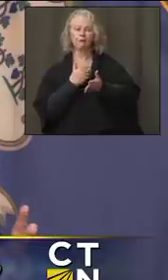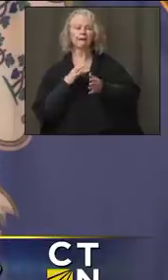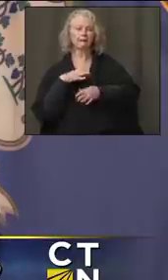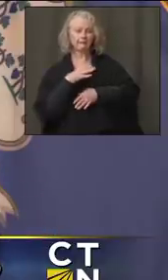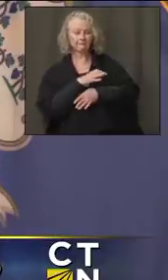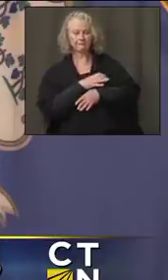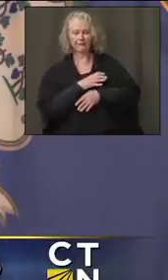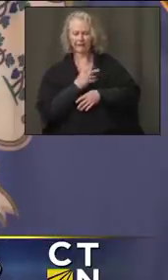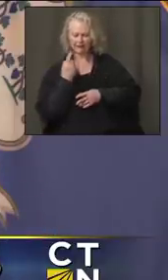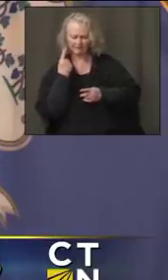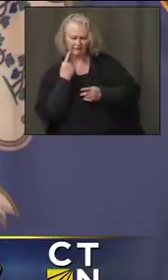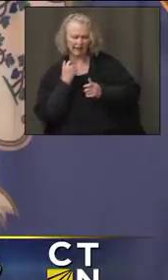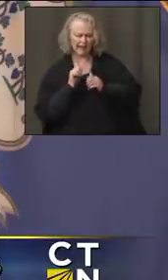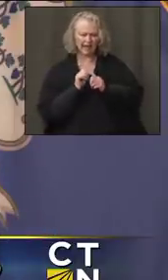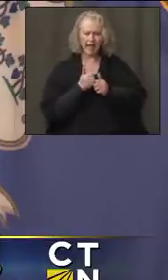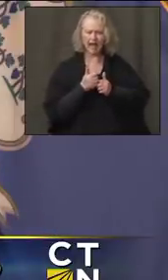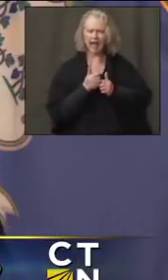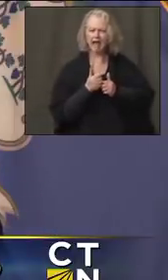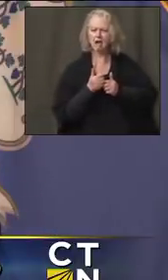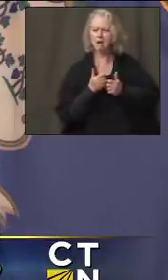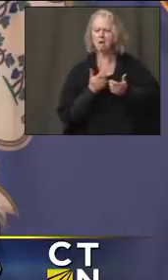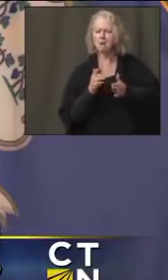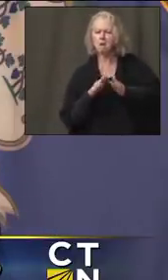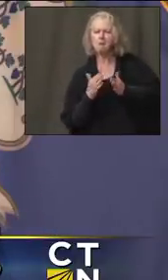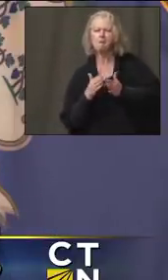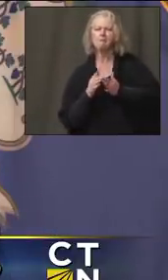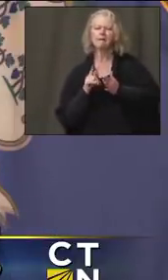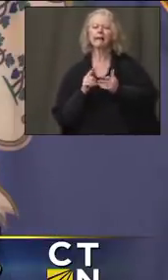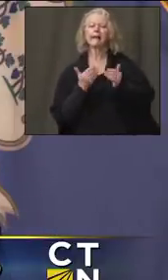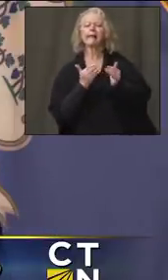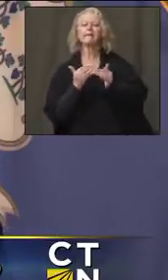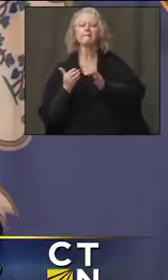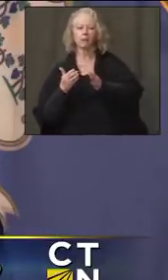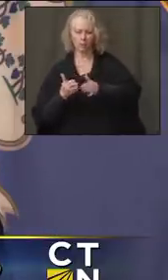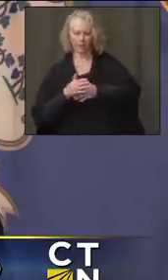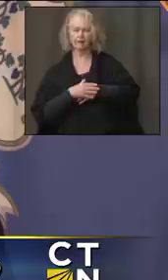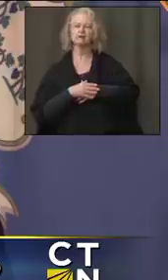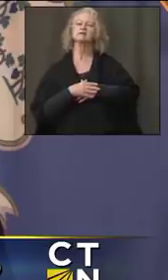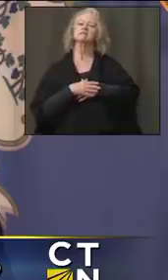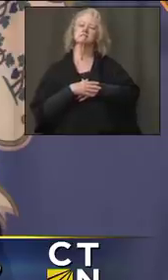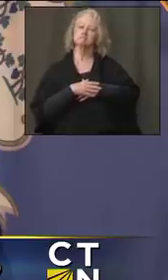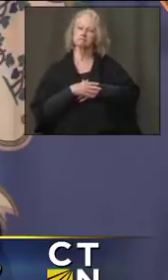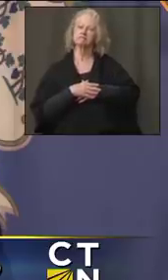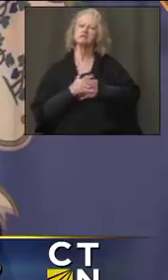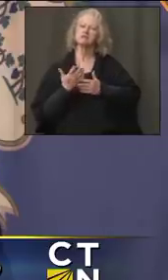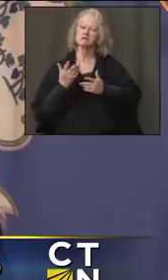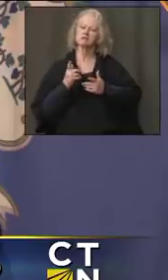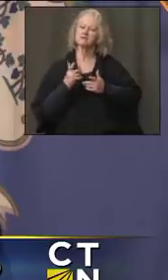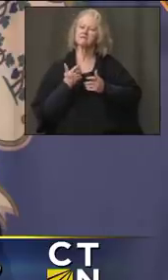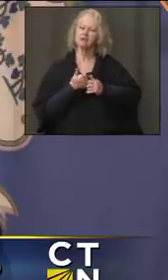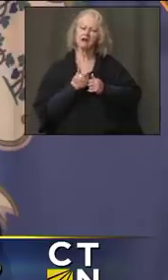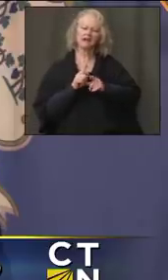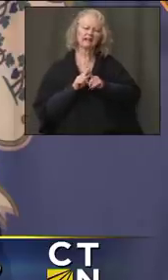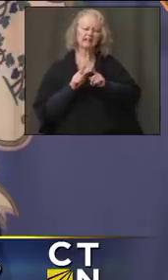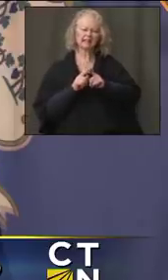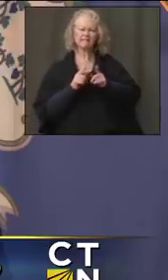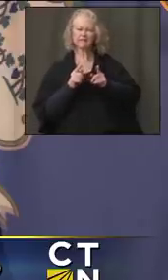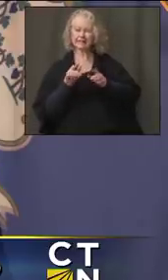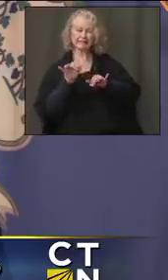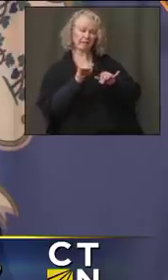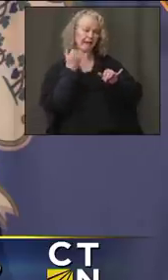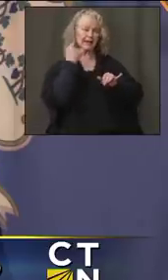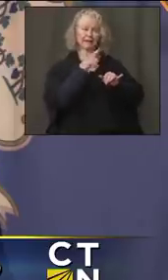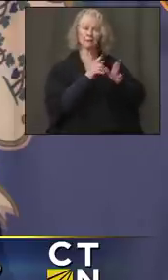they might be able to reopen on a very limited basis. And again, that includes a lot of the protocols we're talking about for other small